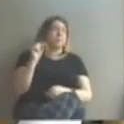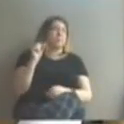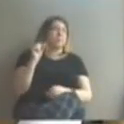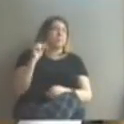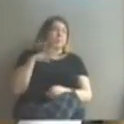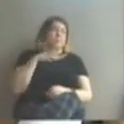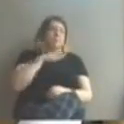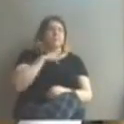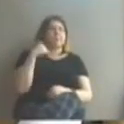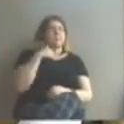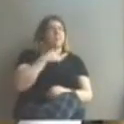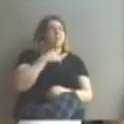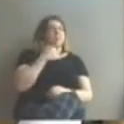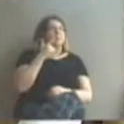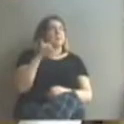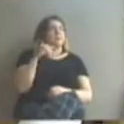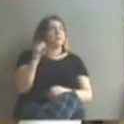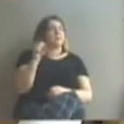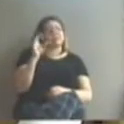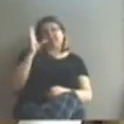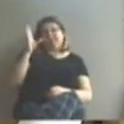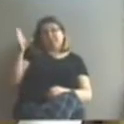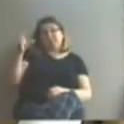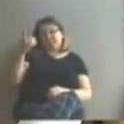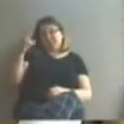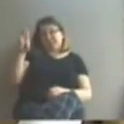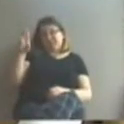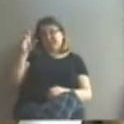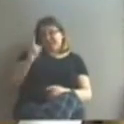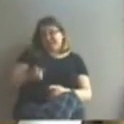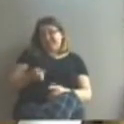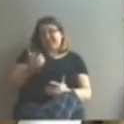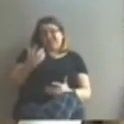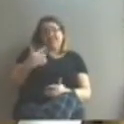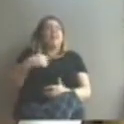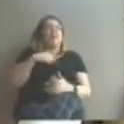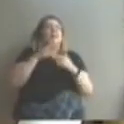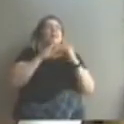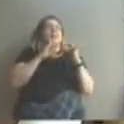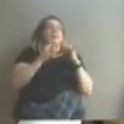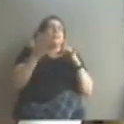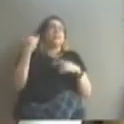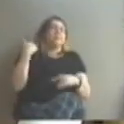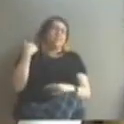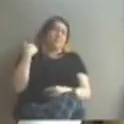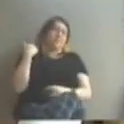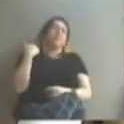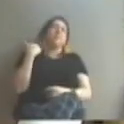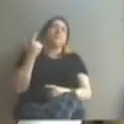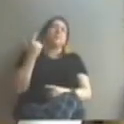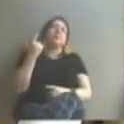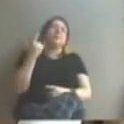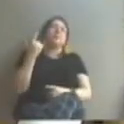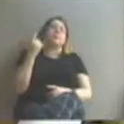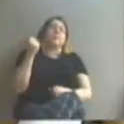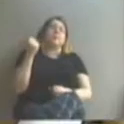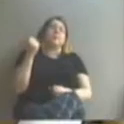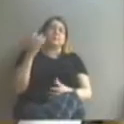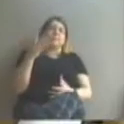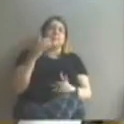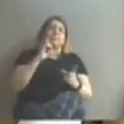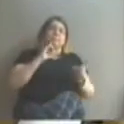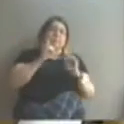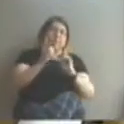Member Geese, I speak in the future. But I mentioned earlier that a great deal of conversation with